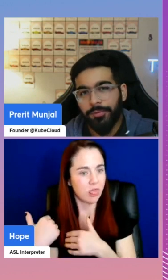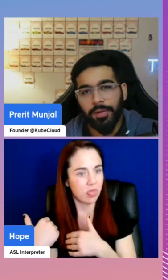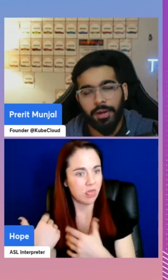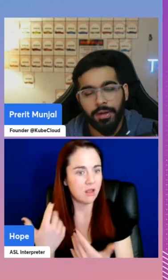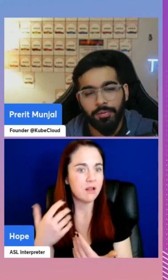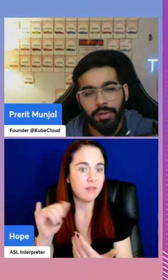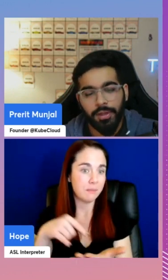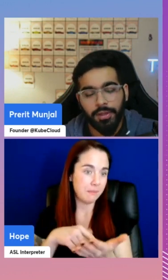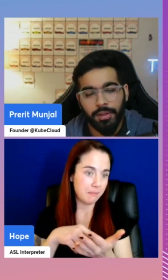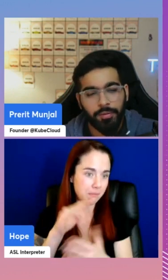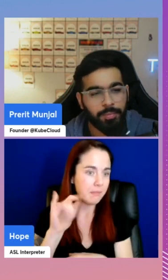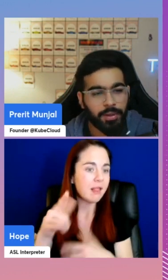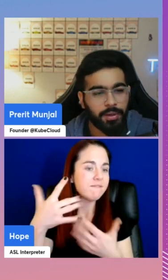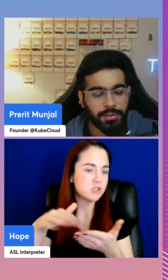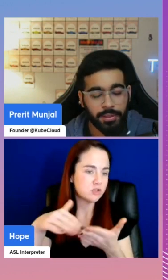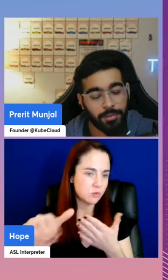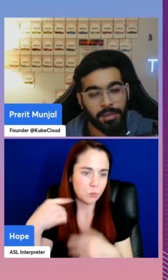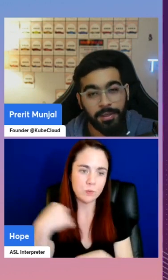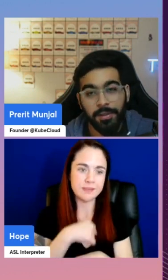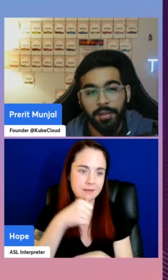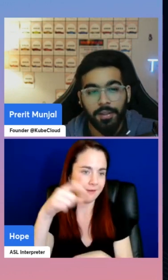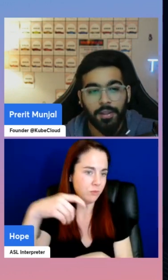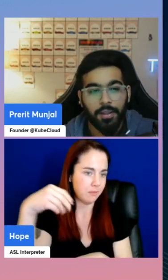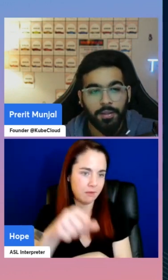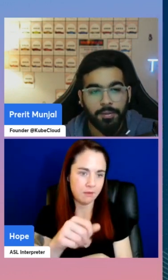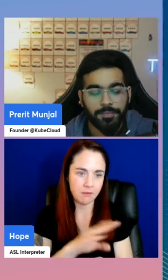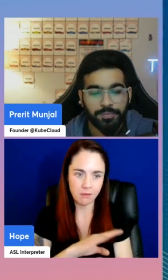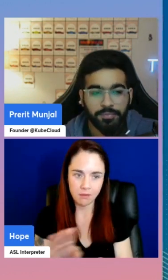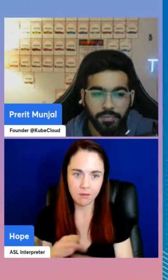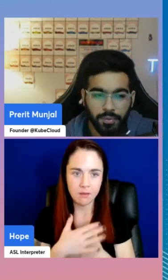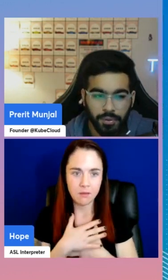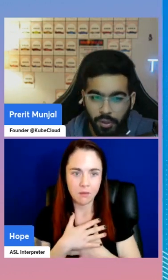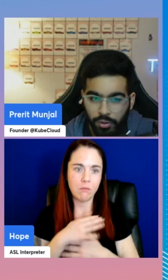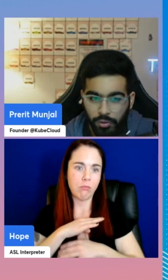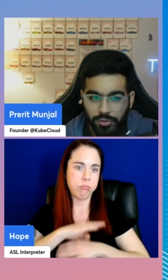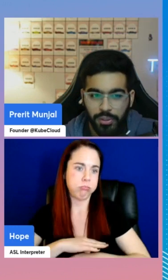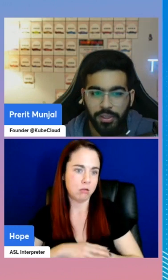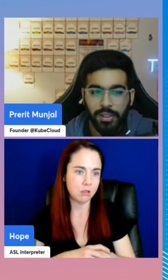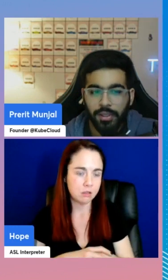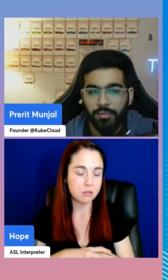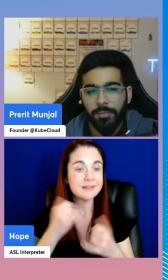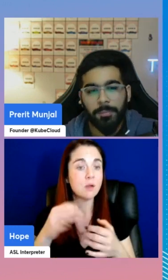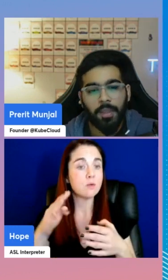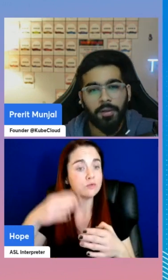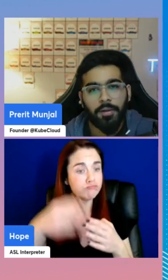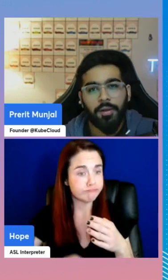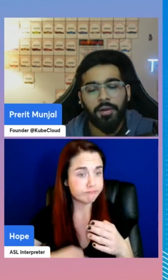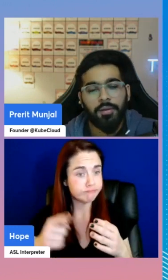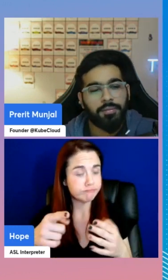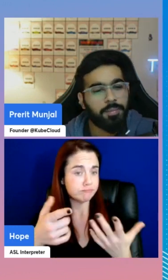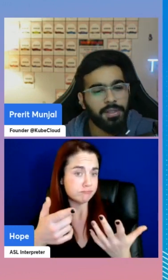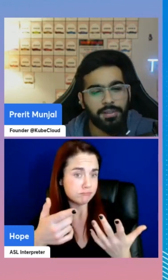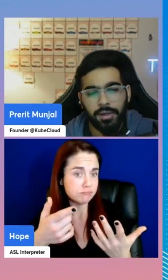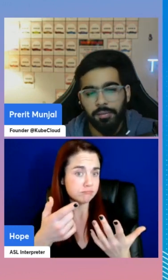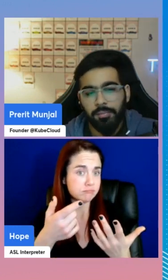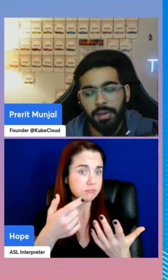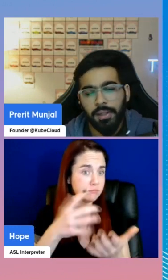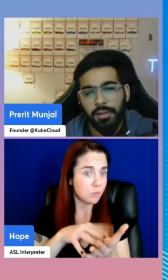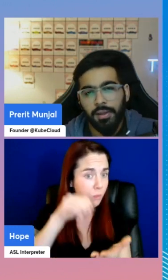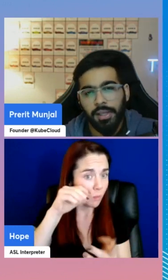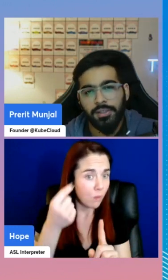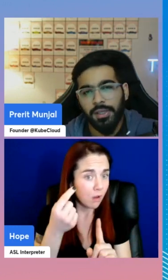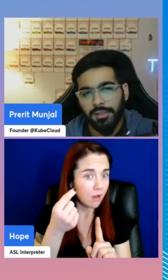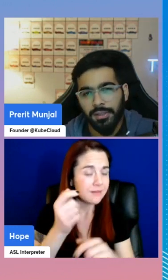was waived off, and we never paid a single penny. The conclusion and takeaway, please set